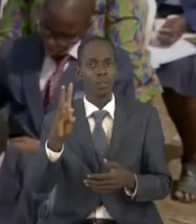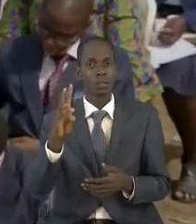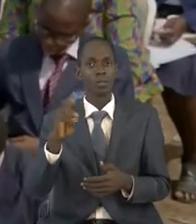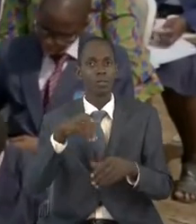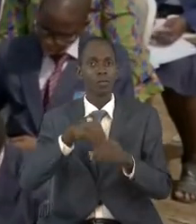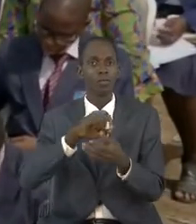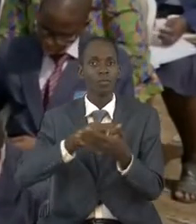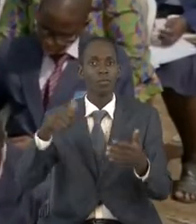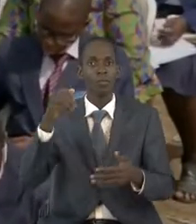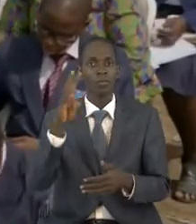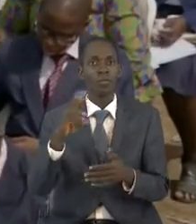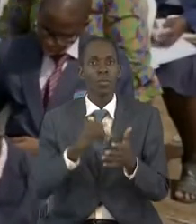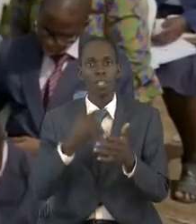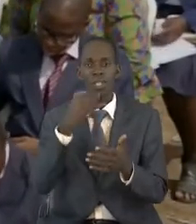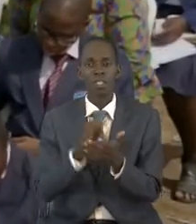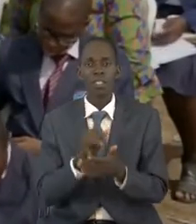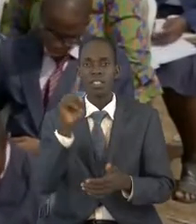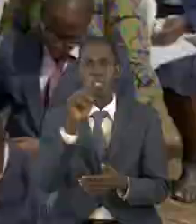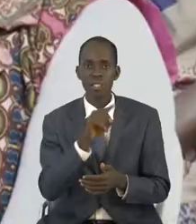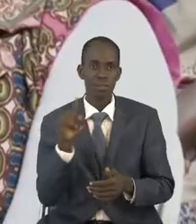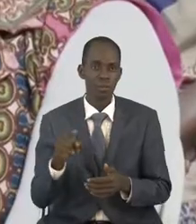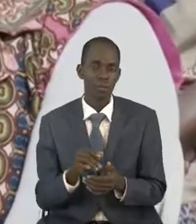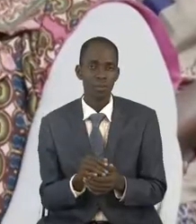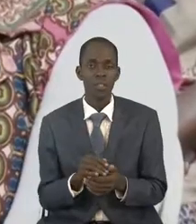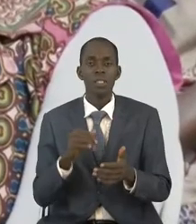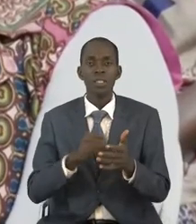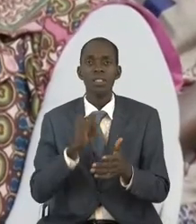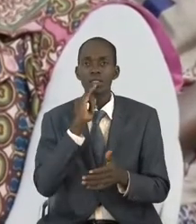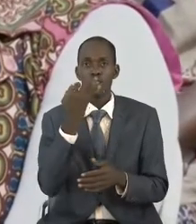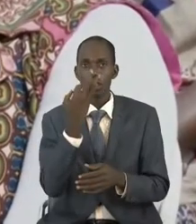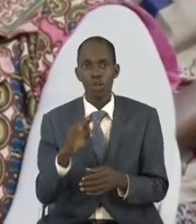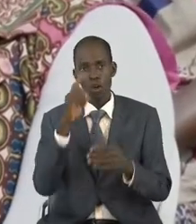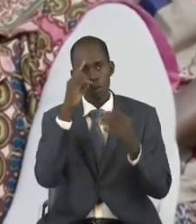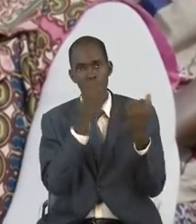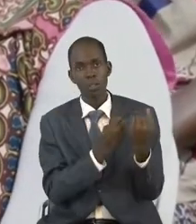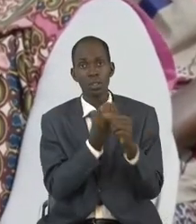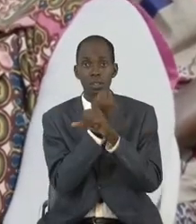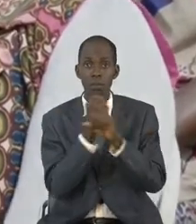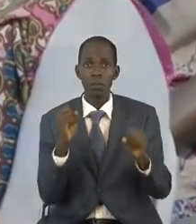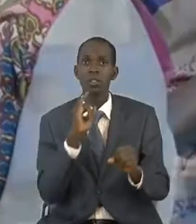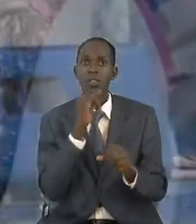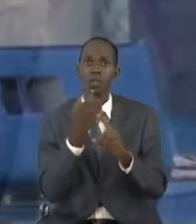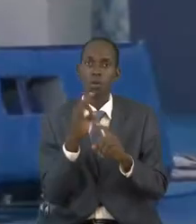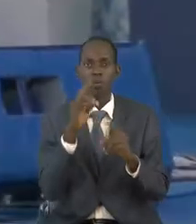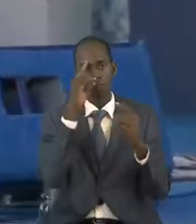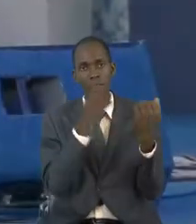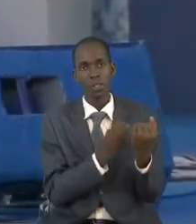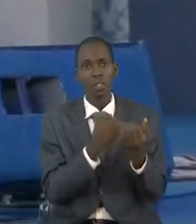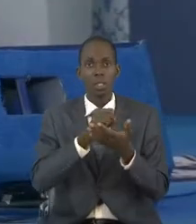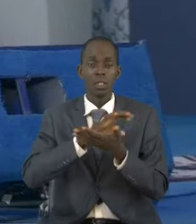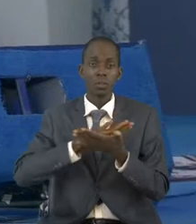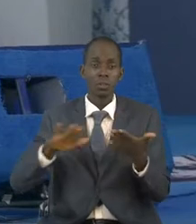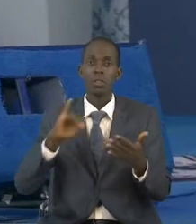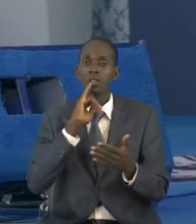says, therefore, it is of faith, salvation of faith, sanctification